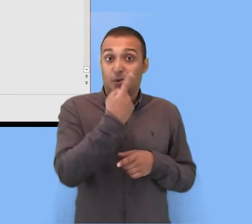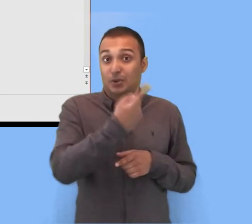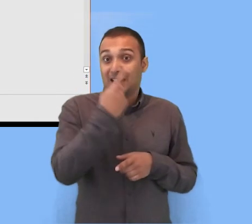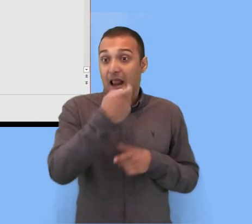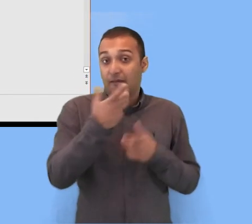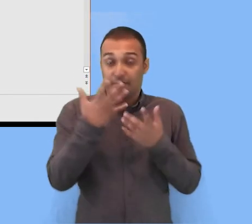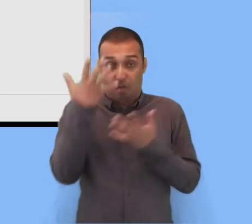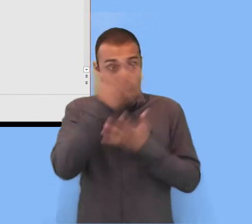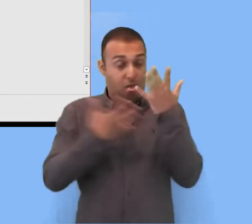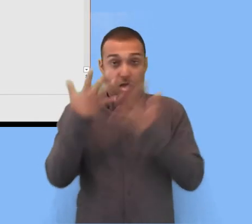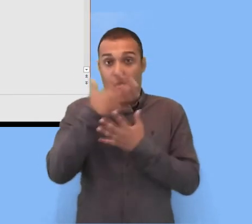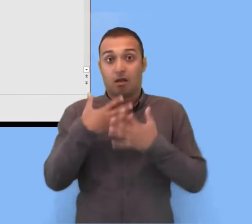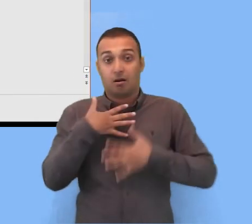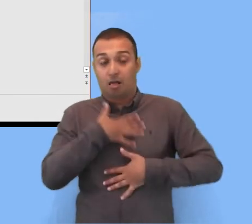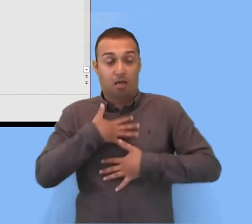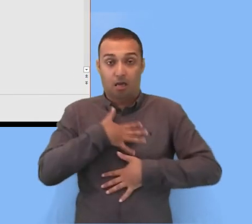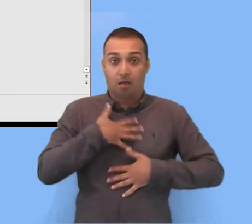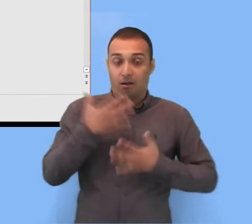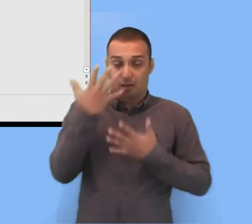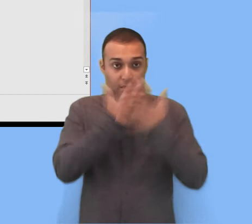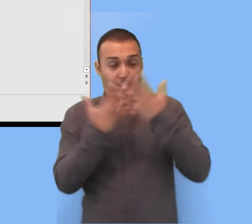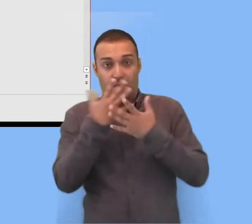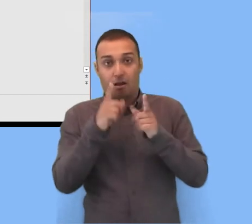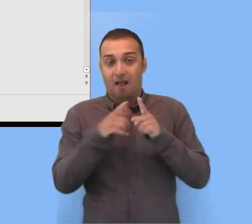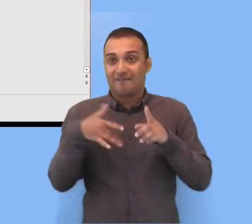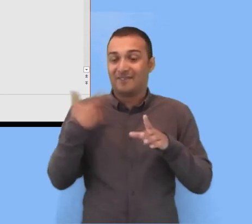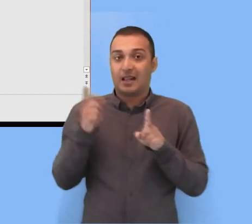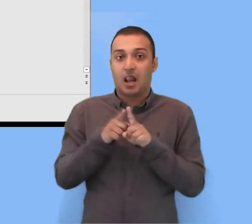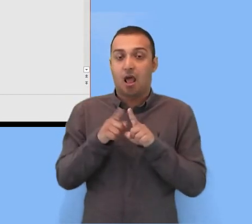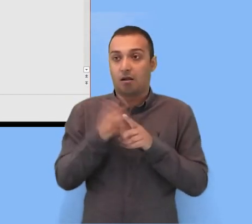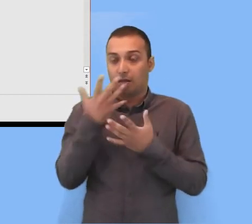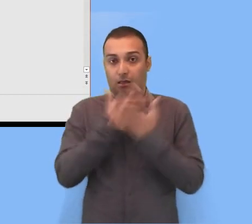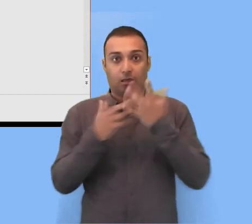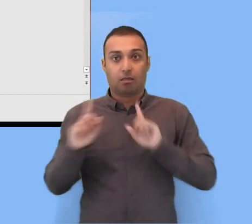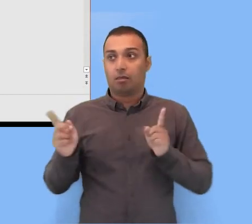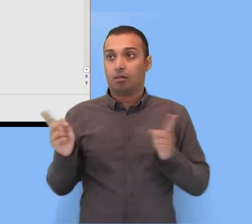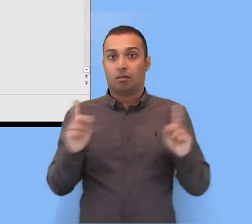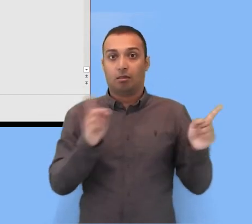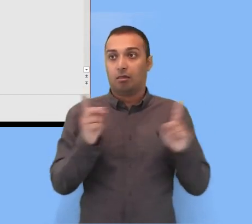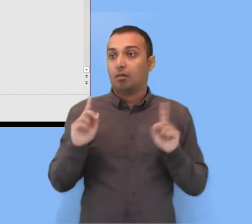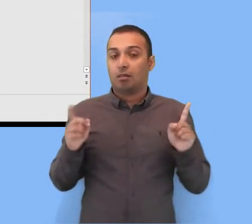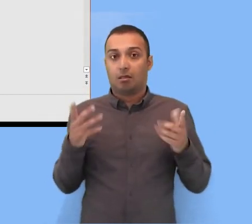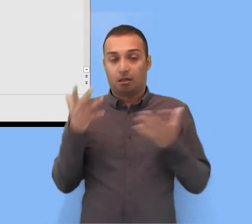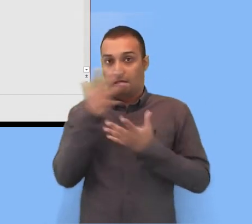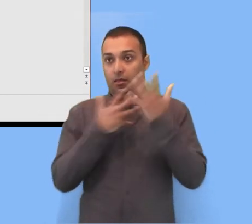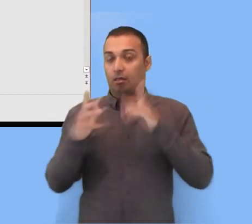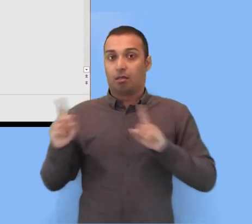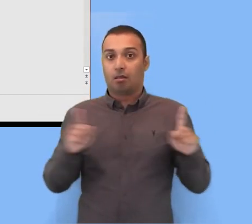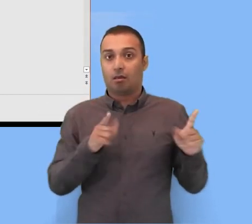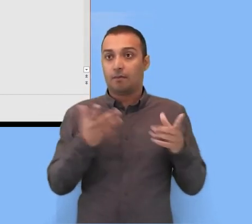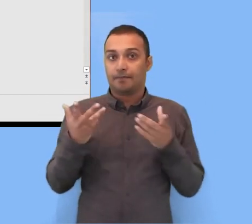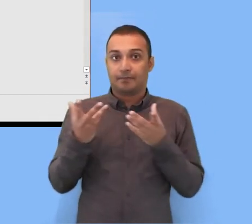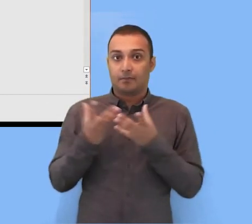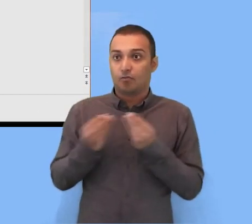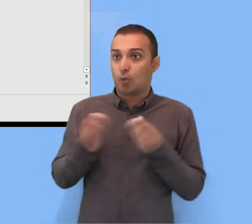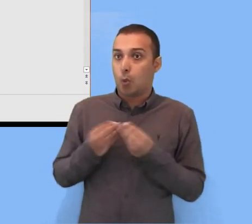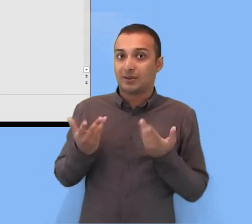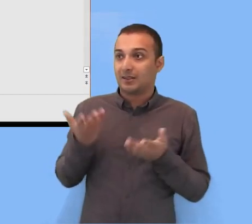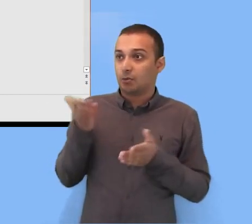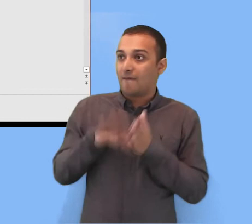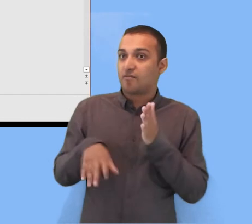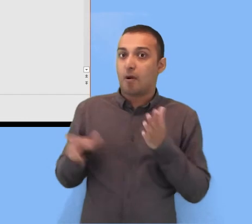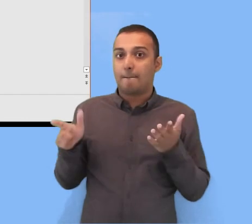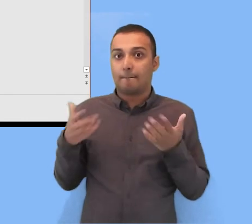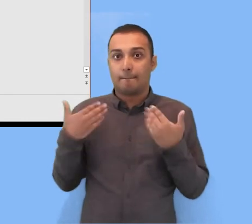confused, feeling like out of sorts, that she just didn't know where to get this material and what the expectations were.